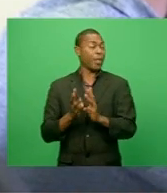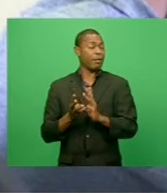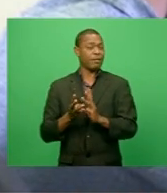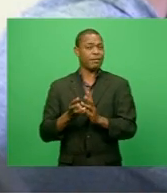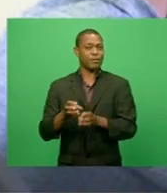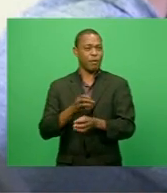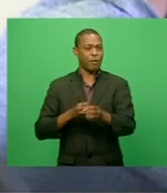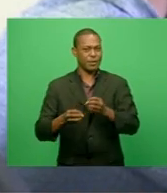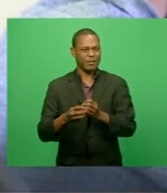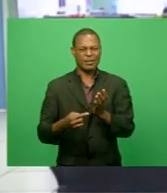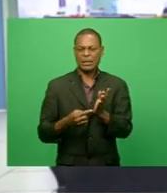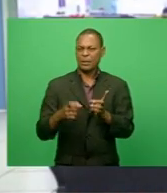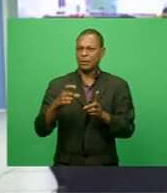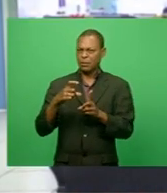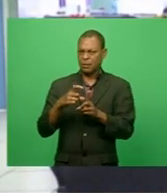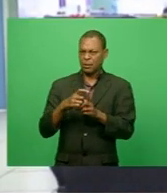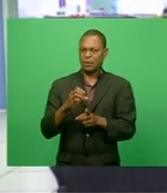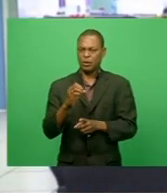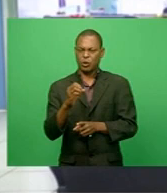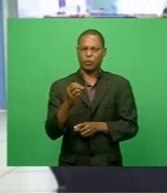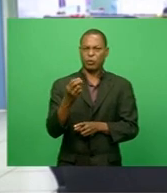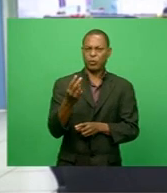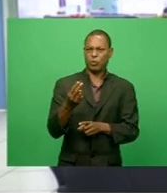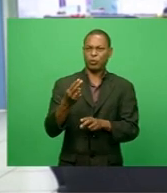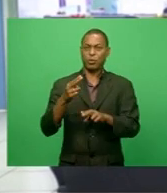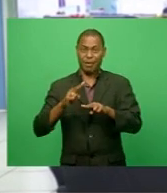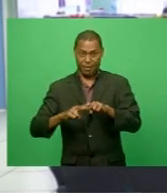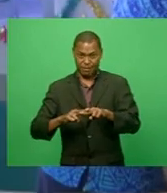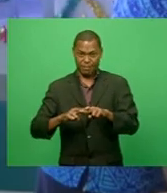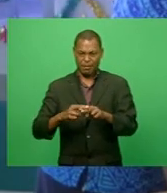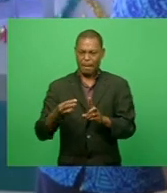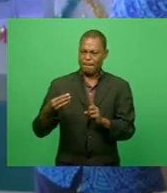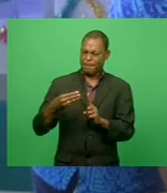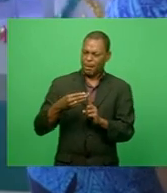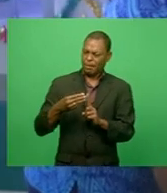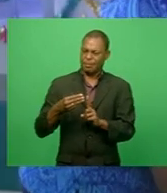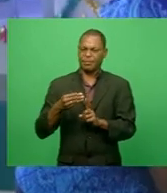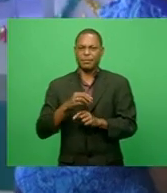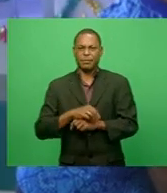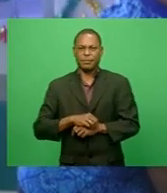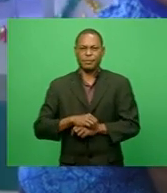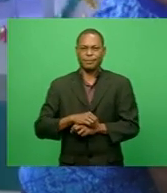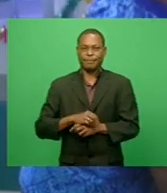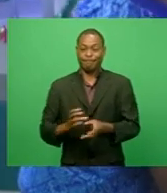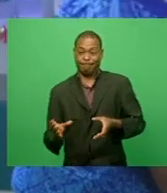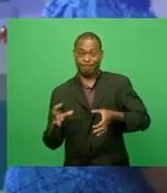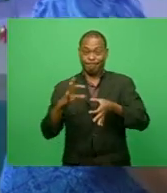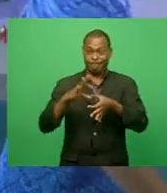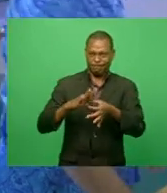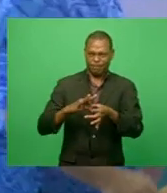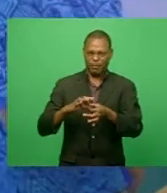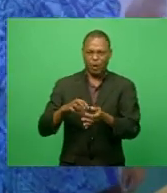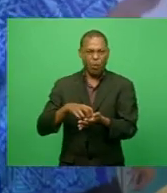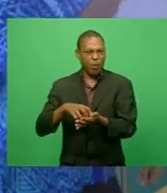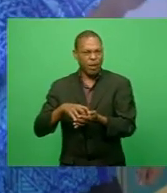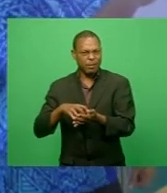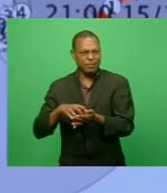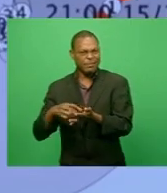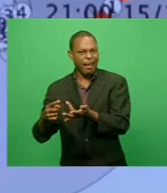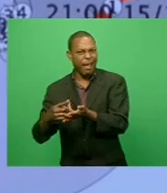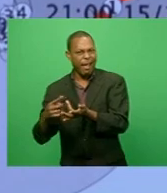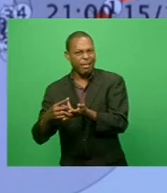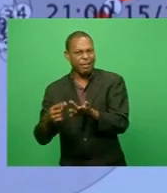that TD02F, which is the main system they are tracking, has combined with the weakened